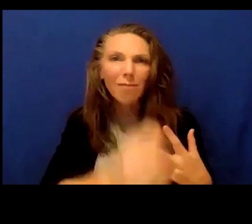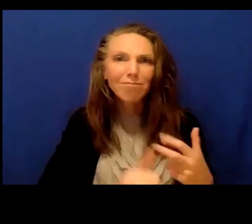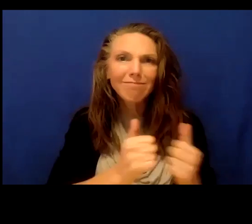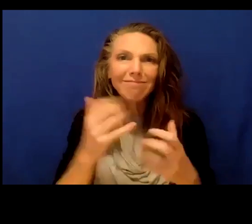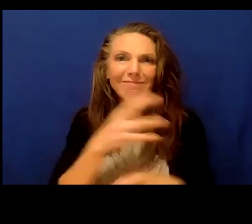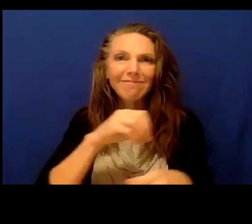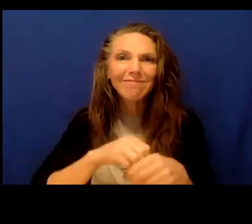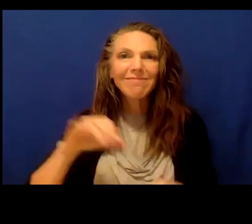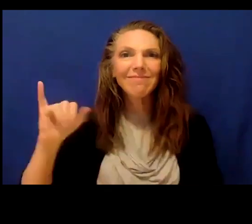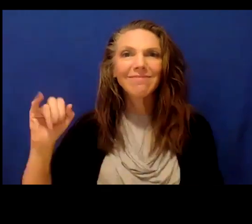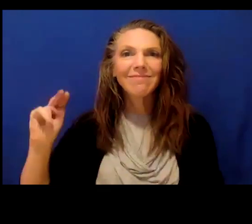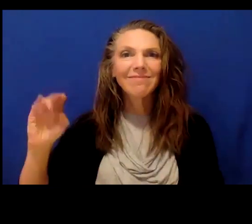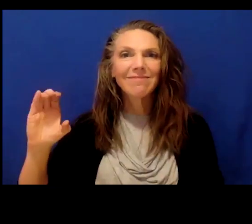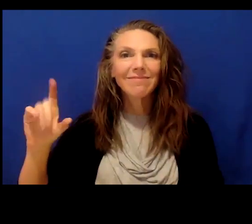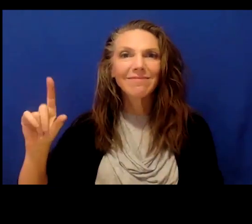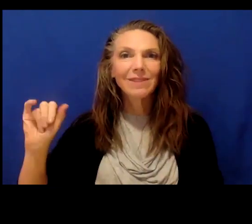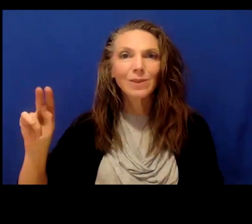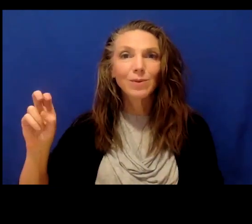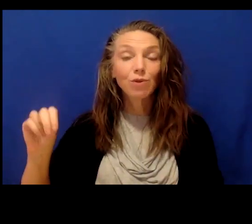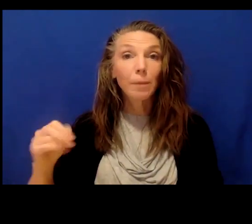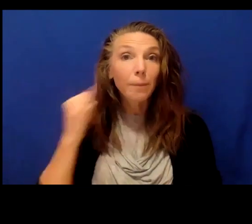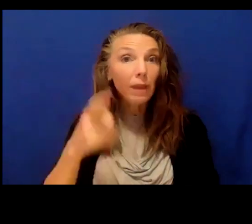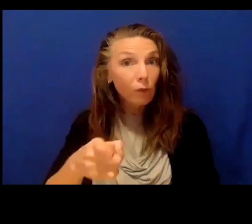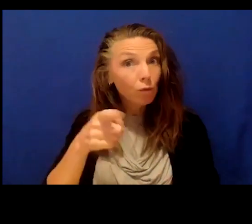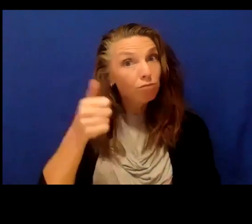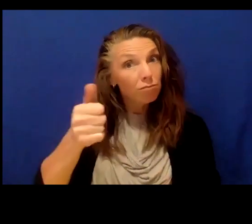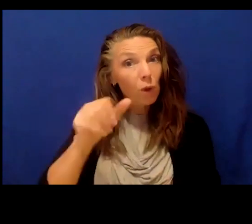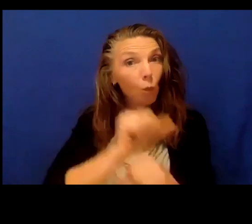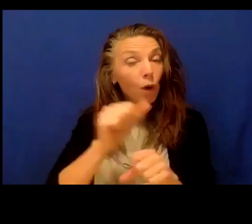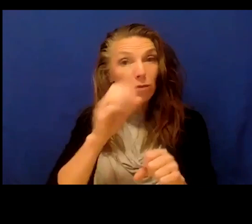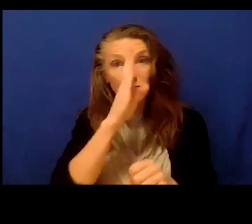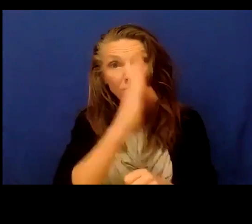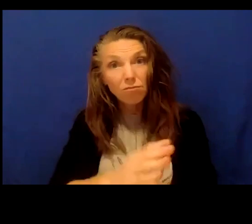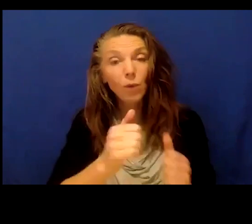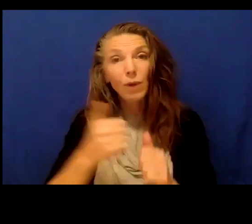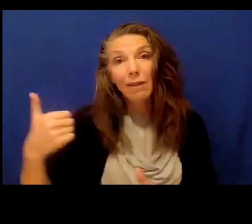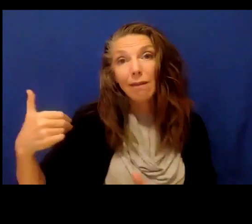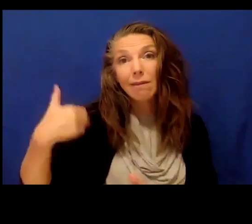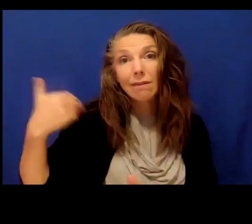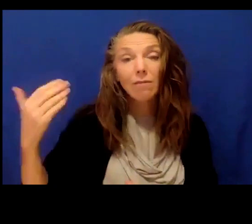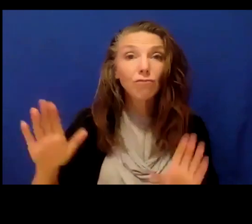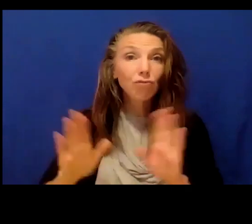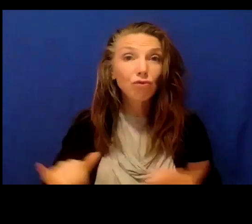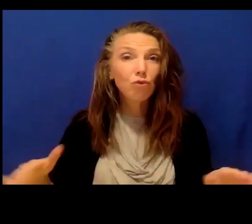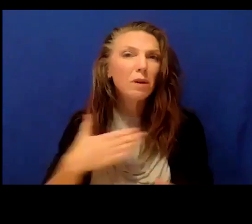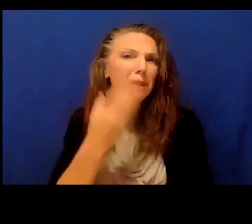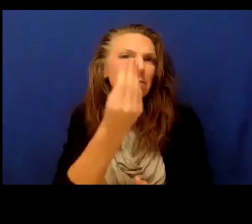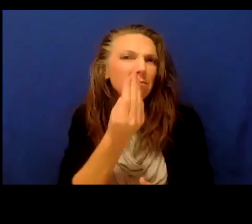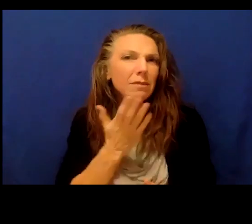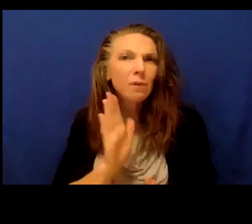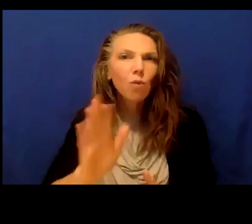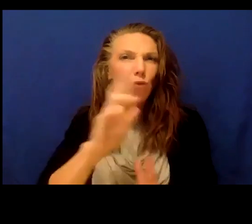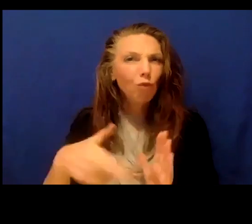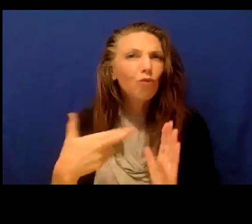is. And if you do work directly with young children in any way within our early childhood workforce, if you could also share that